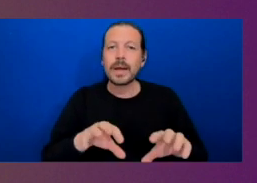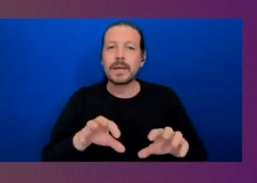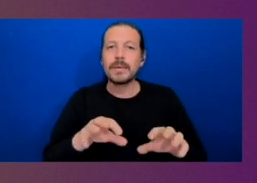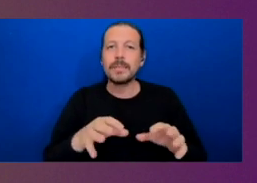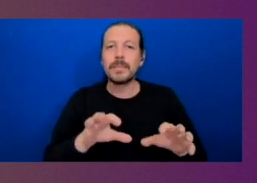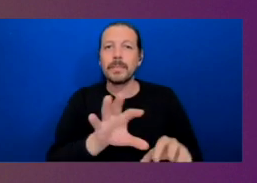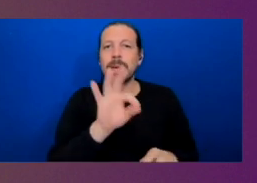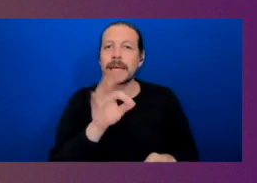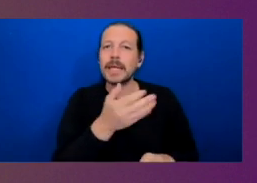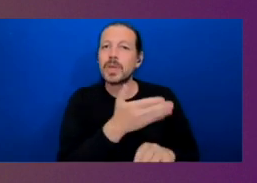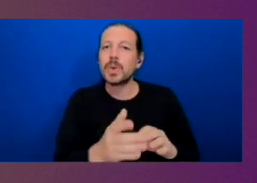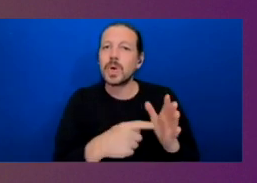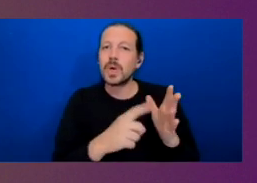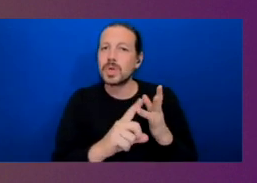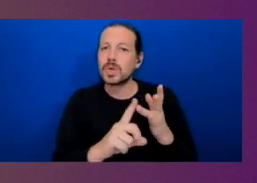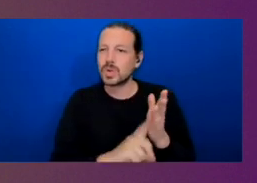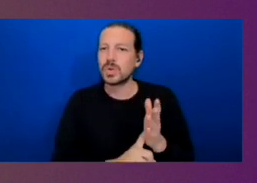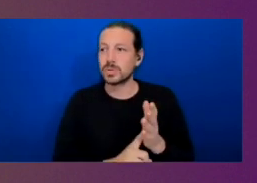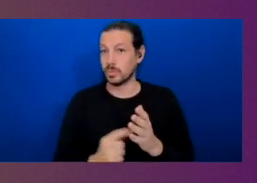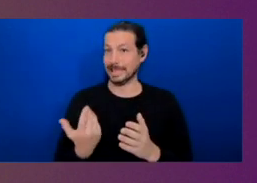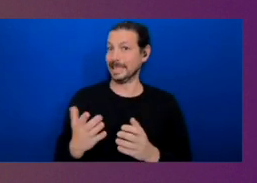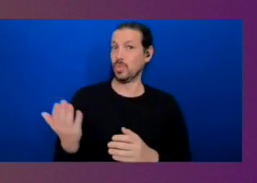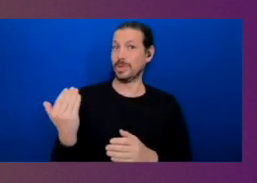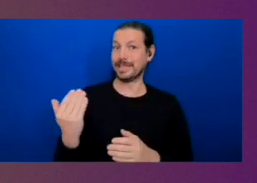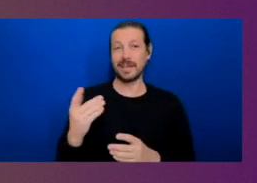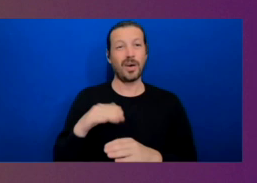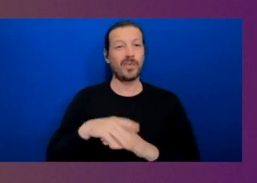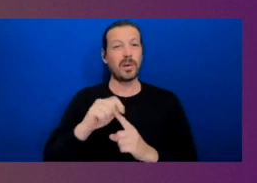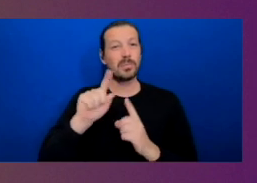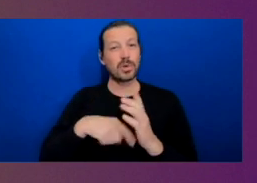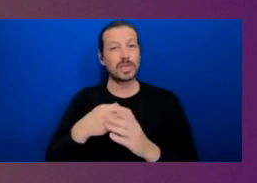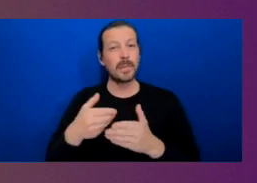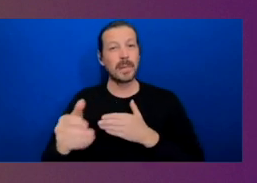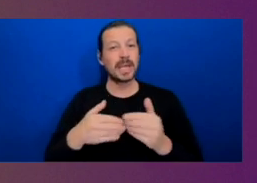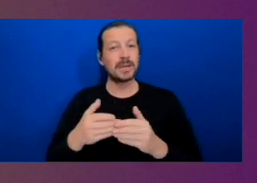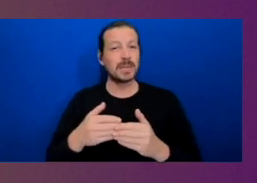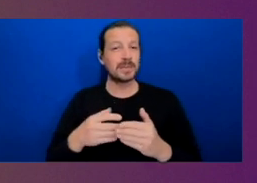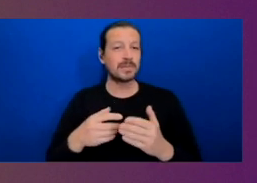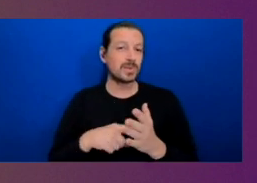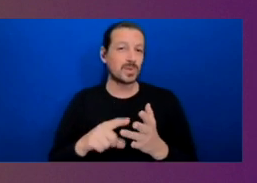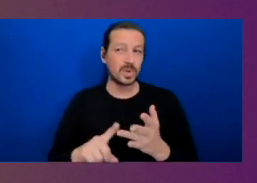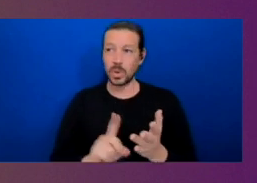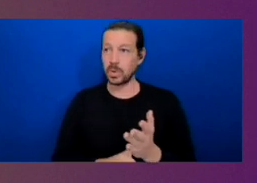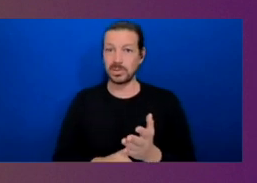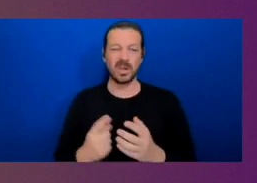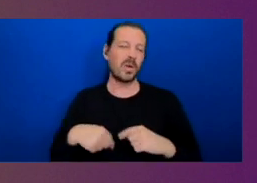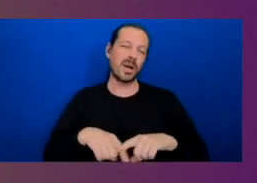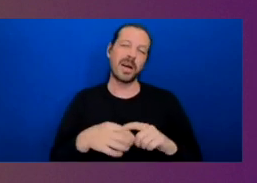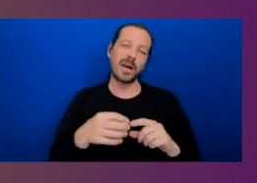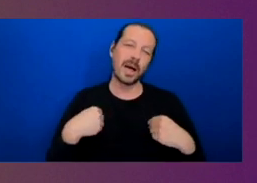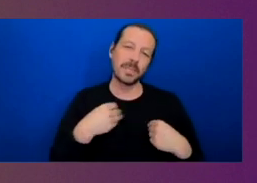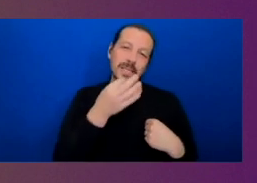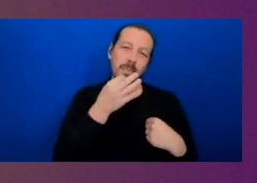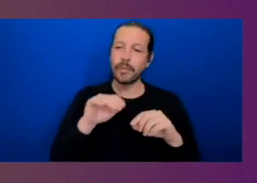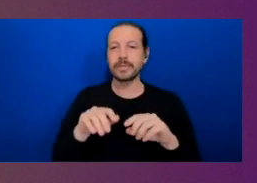new project management scheduling kind of tool to use. We're a small company, so we got around the table and we looked at